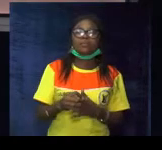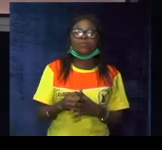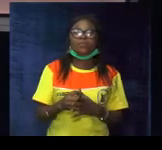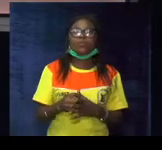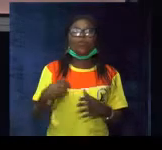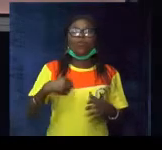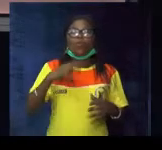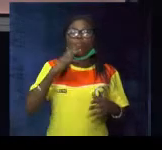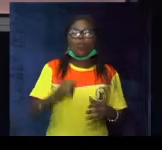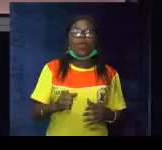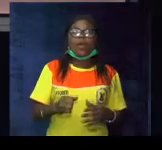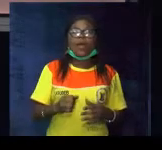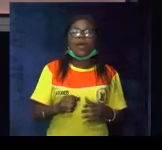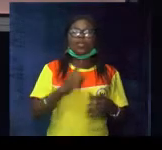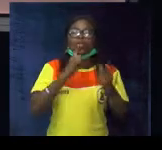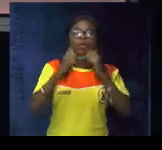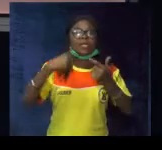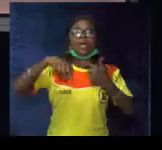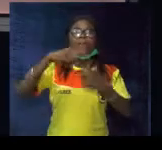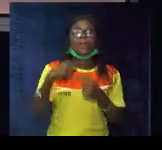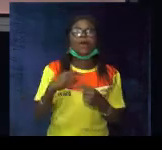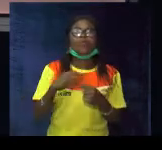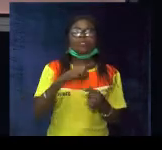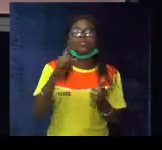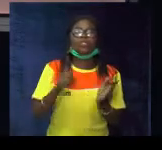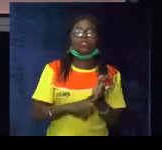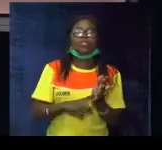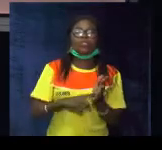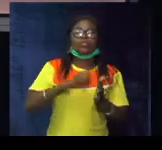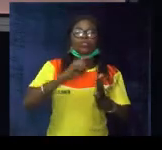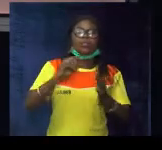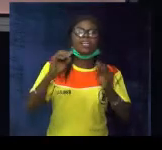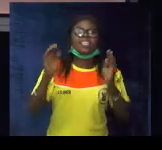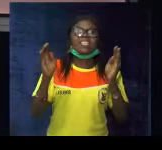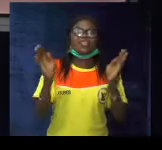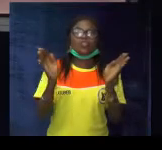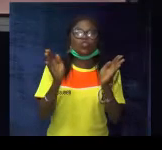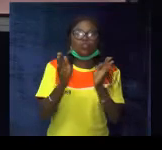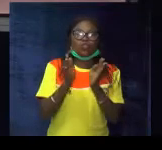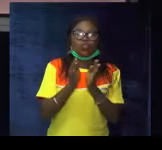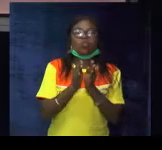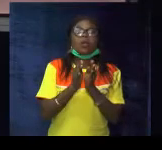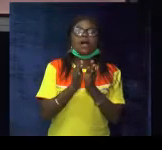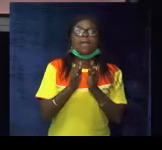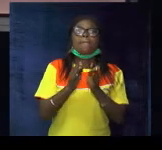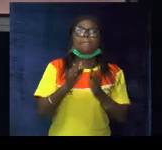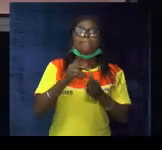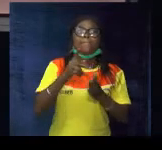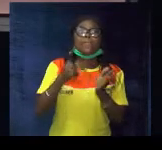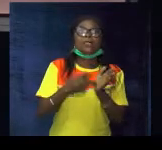segment. We are actually referring to this whole thing. the chord,